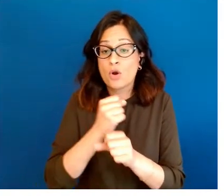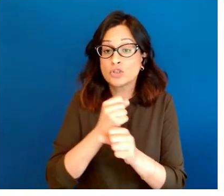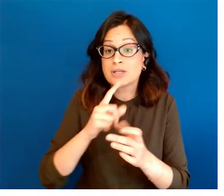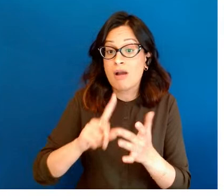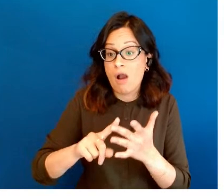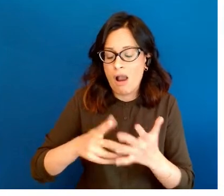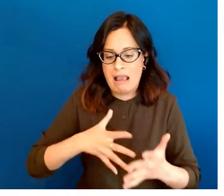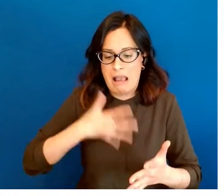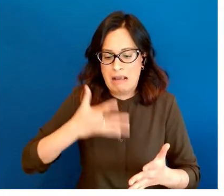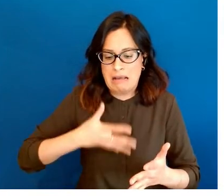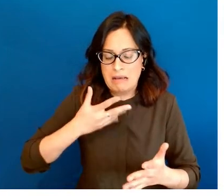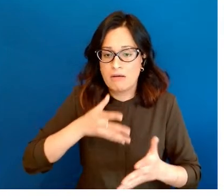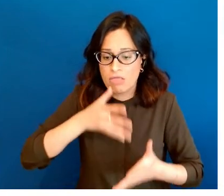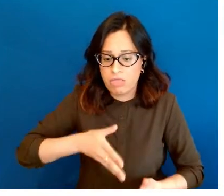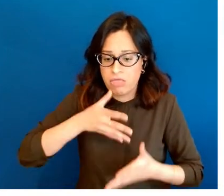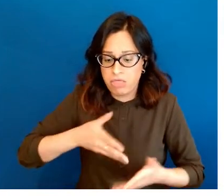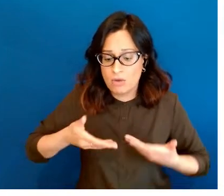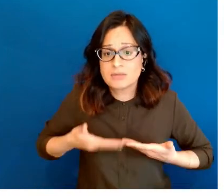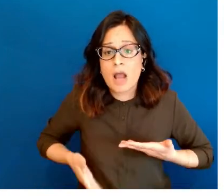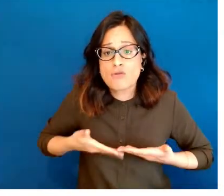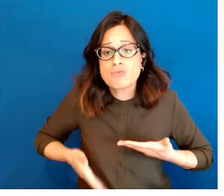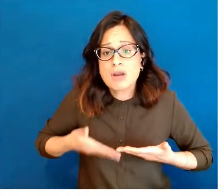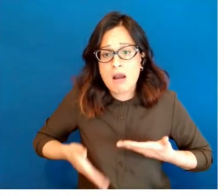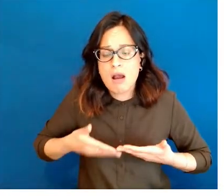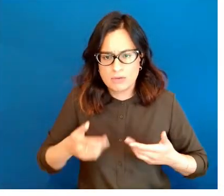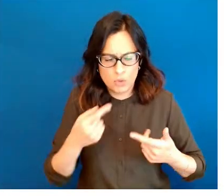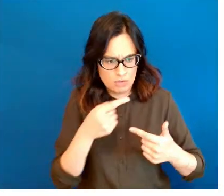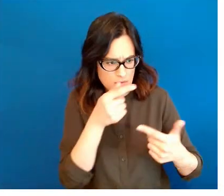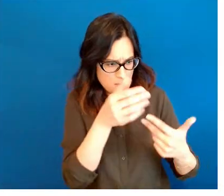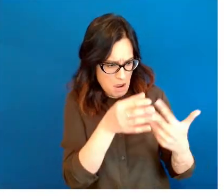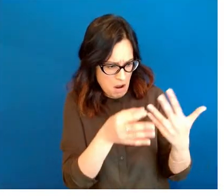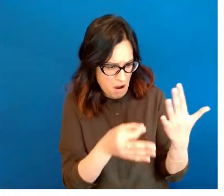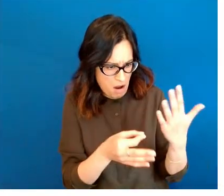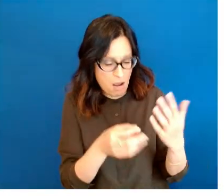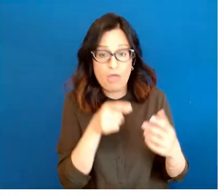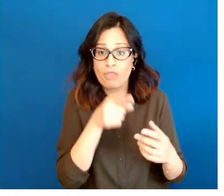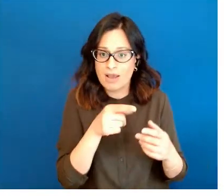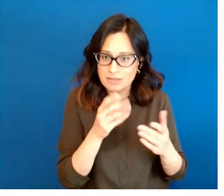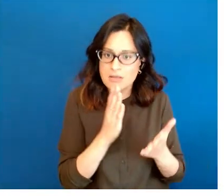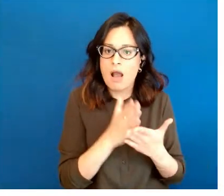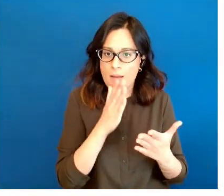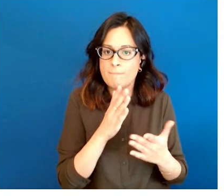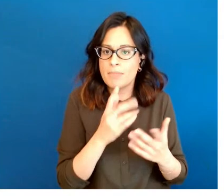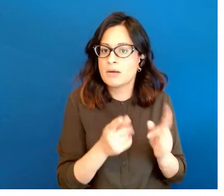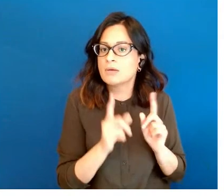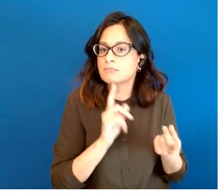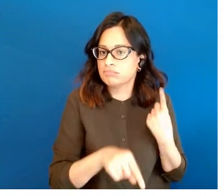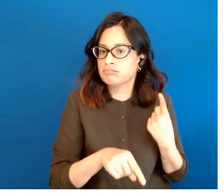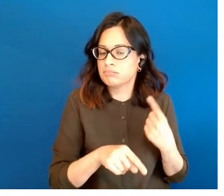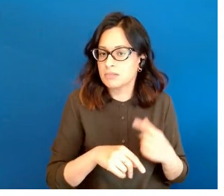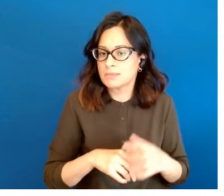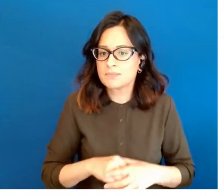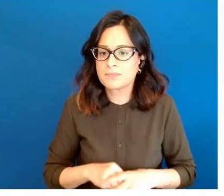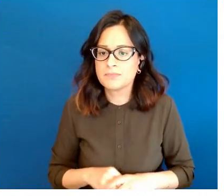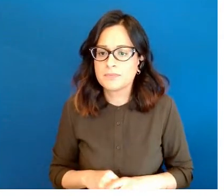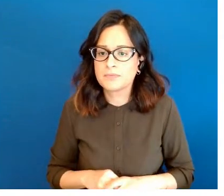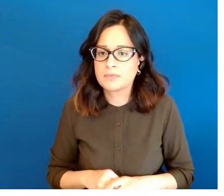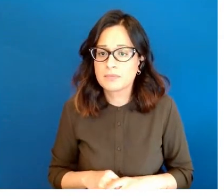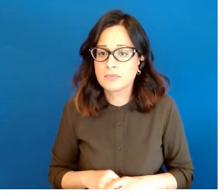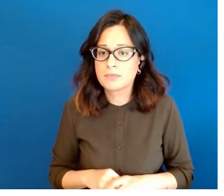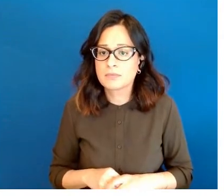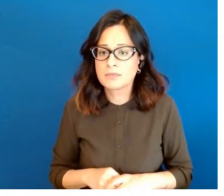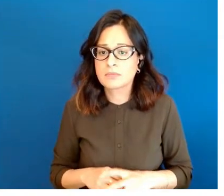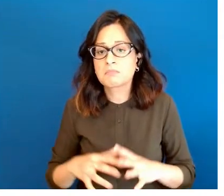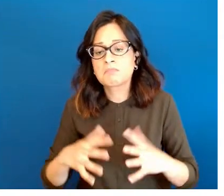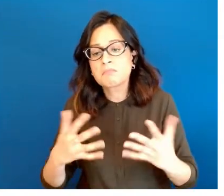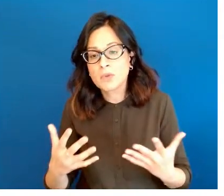and sometimes rhinitis. So these are the features of a type 1 hypersensitivity response. Much less likely to be food